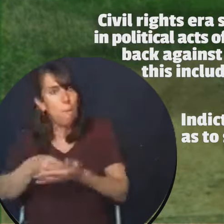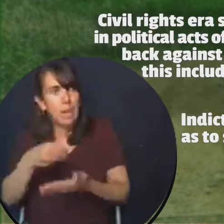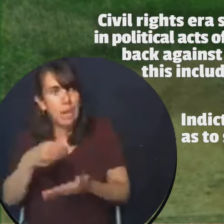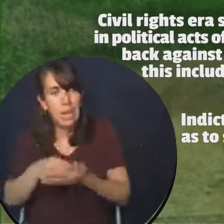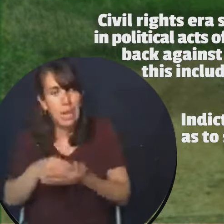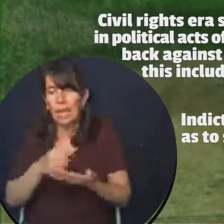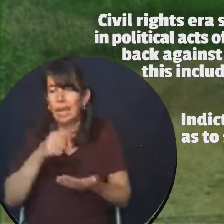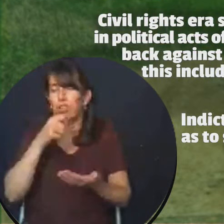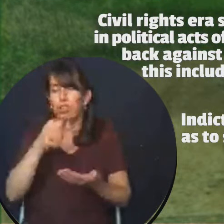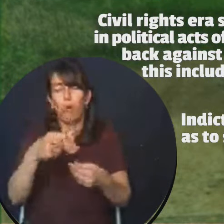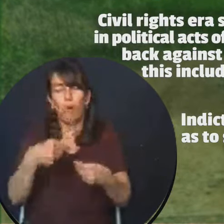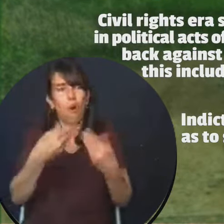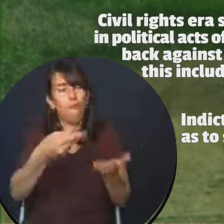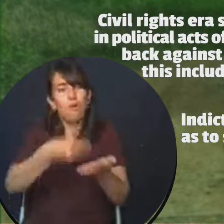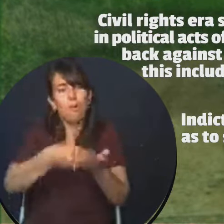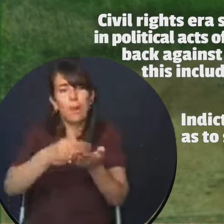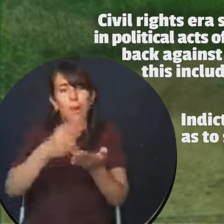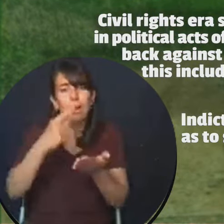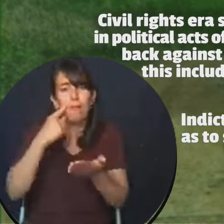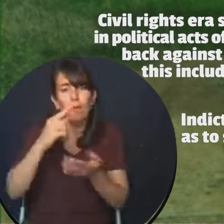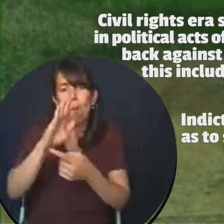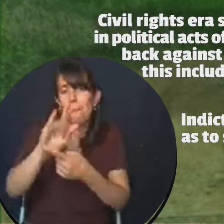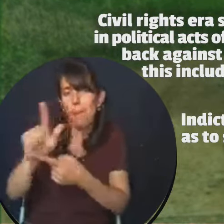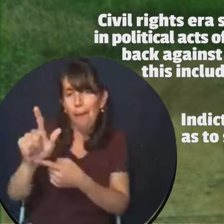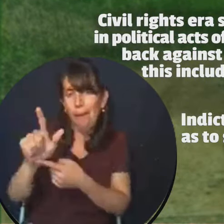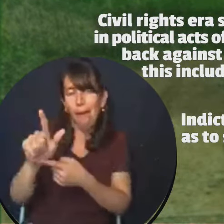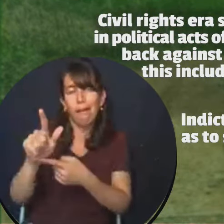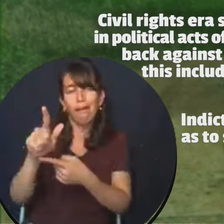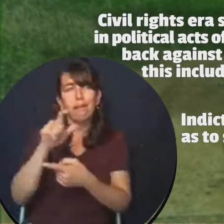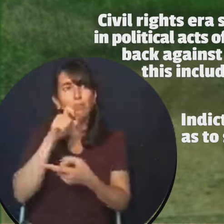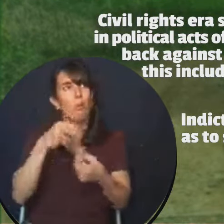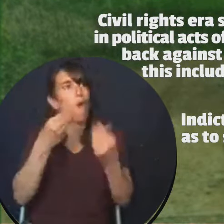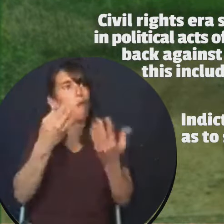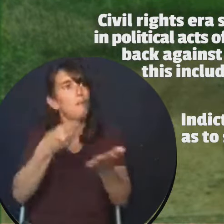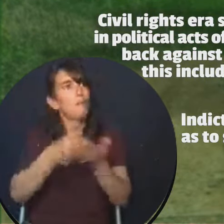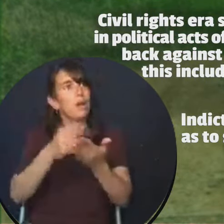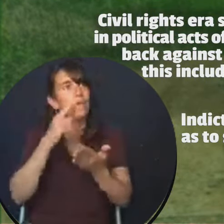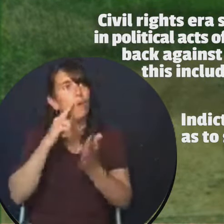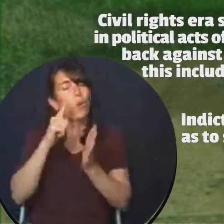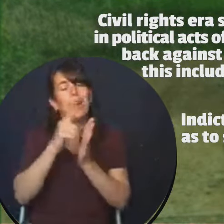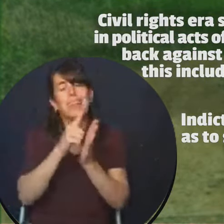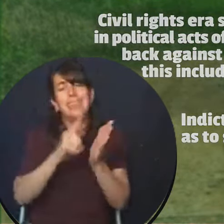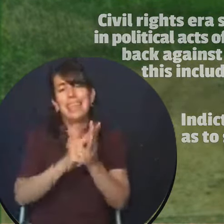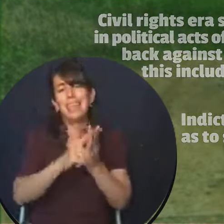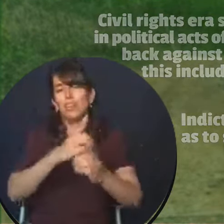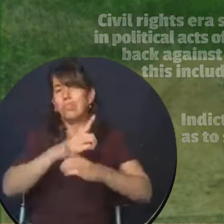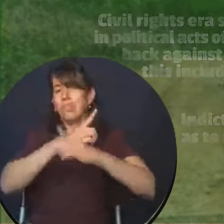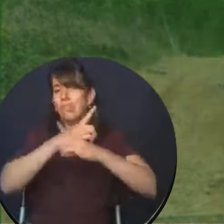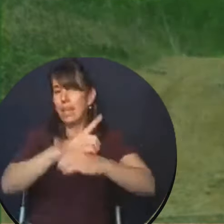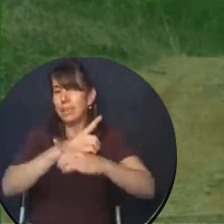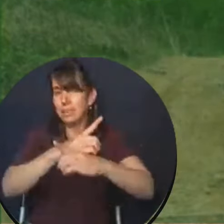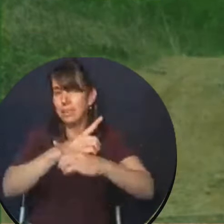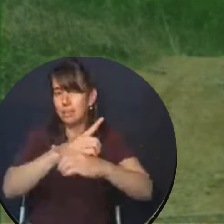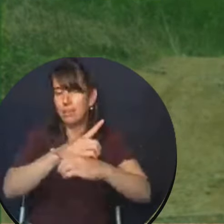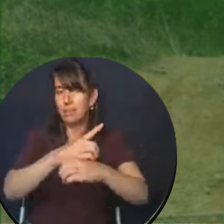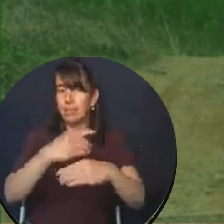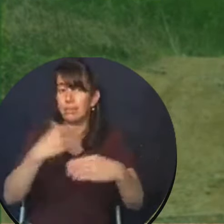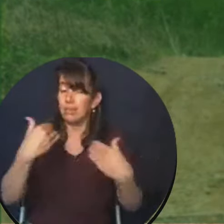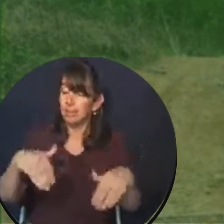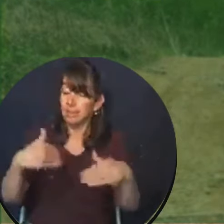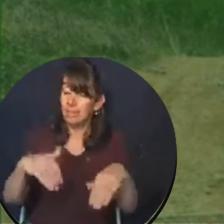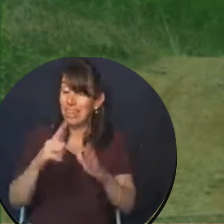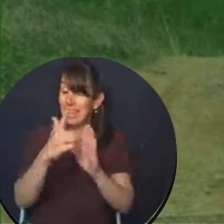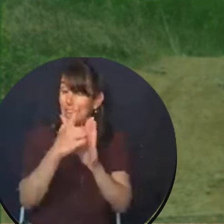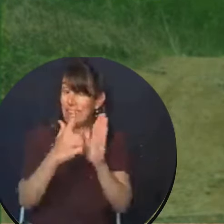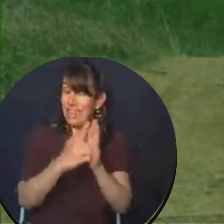legal defenses. I cannot stress enough how much of a time suck and a financial suck legal defense